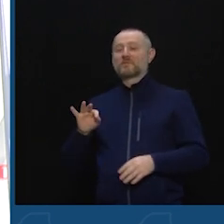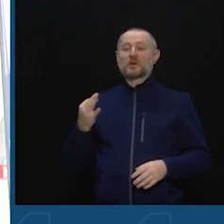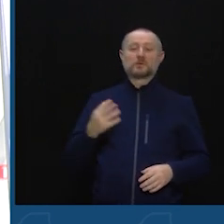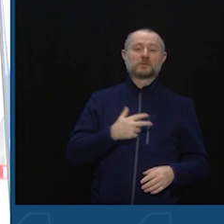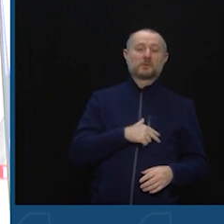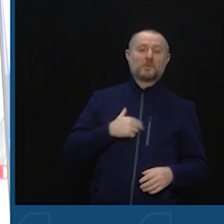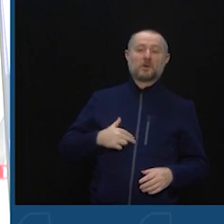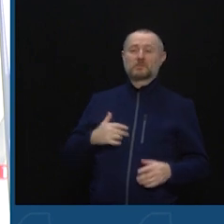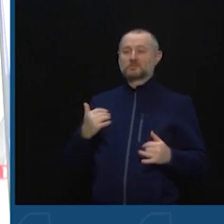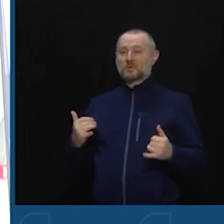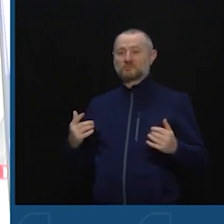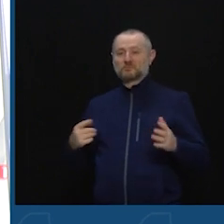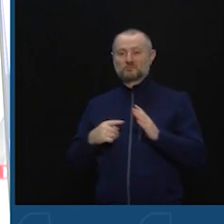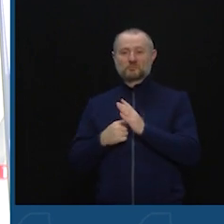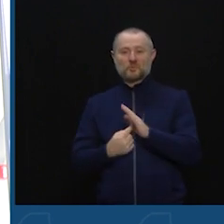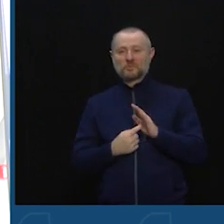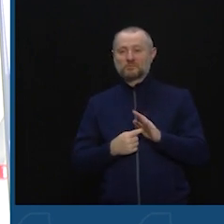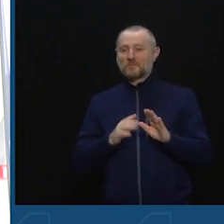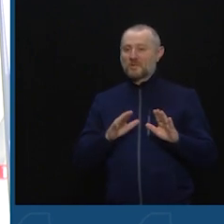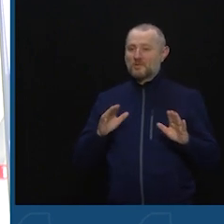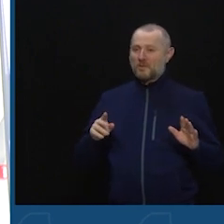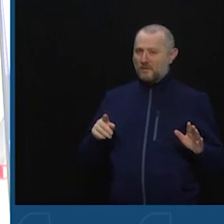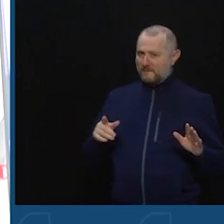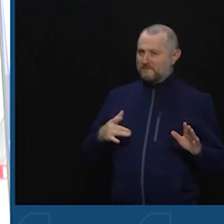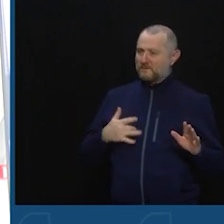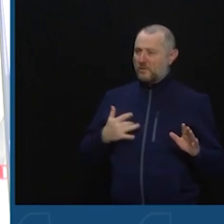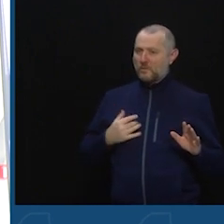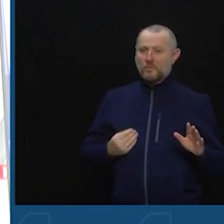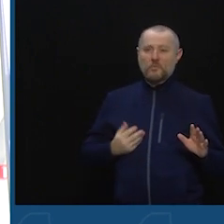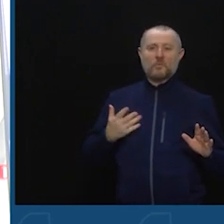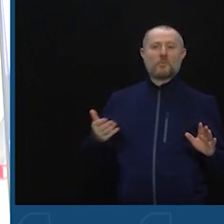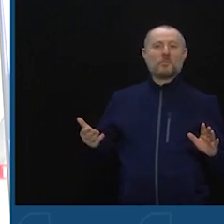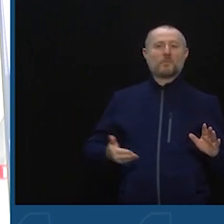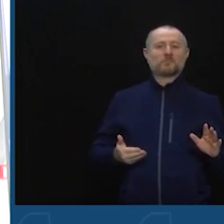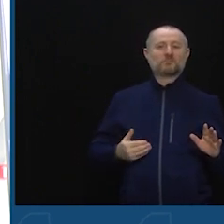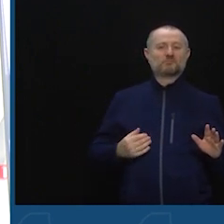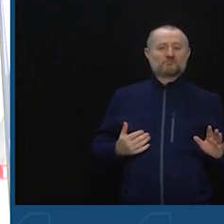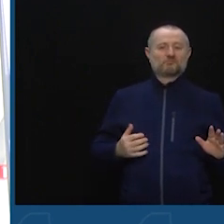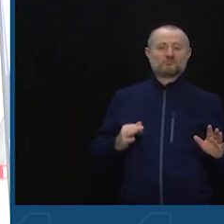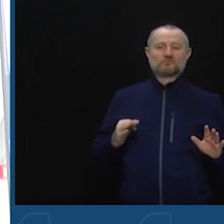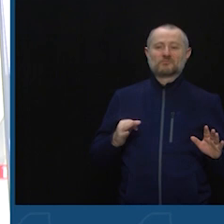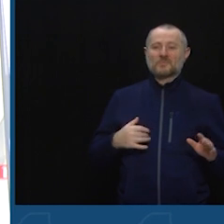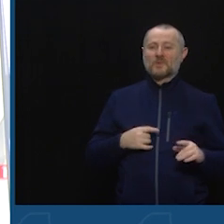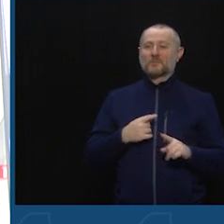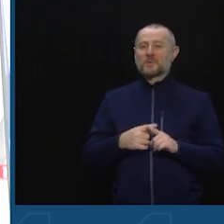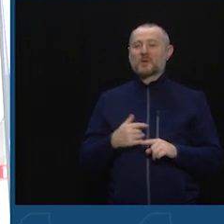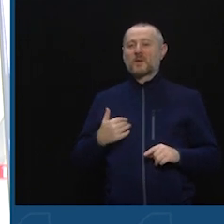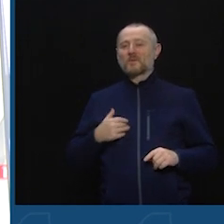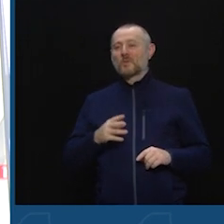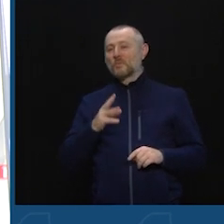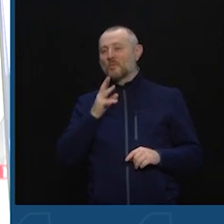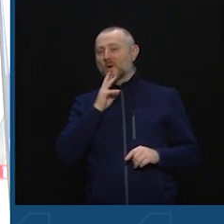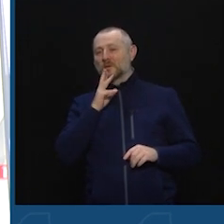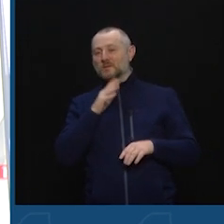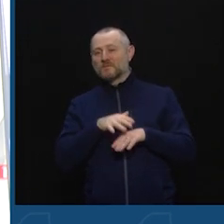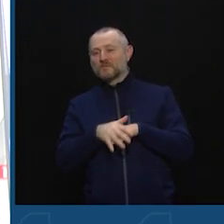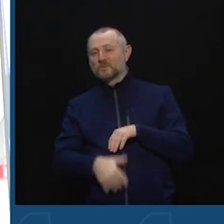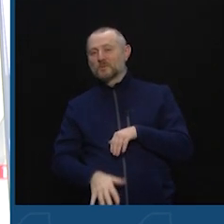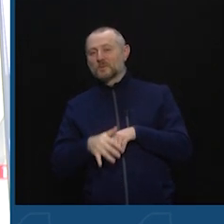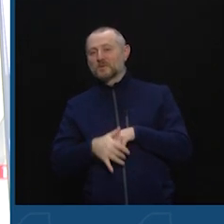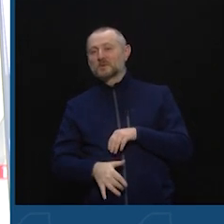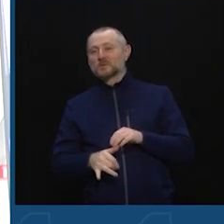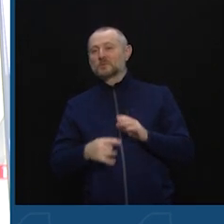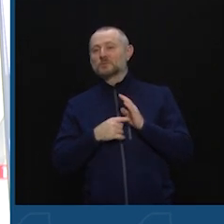now a light-filled and welcoming terminal, along with a one-of-a-kind water feature, this is actually my favorite, that projects a